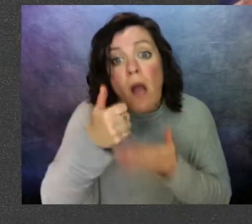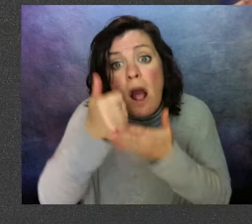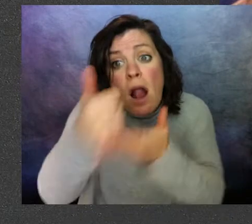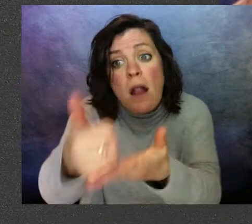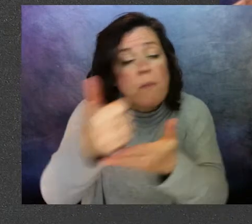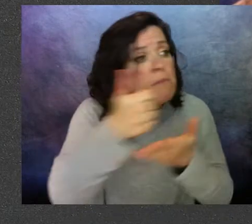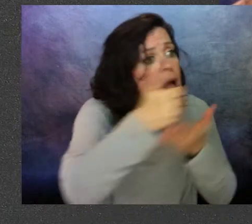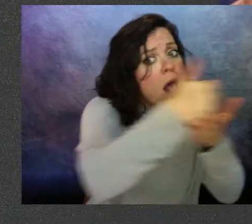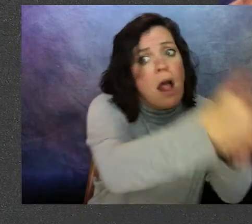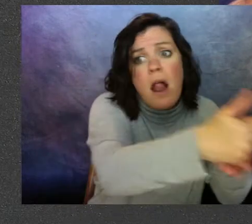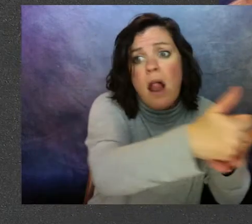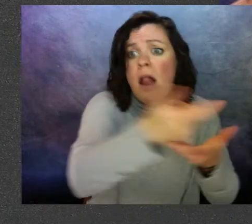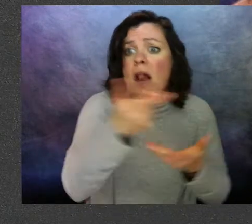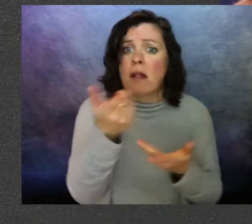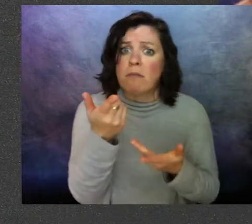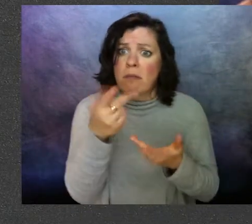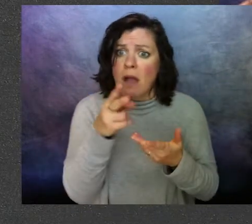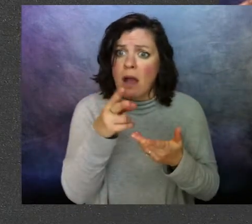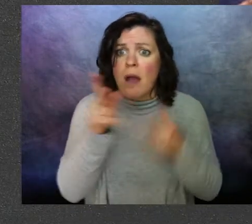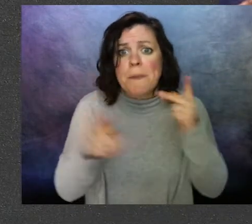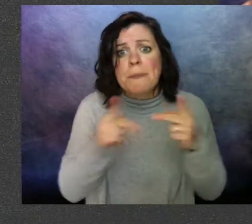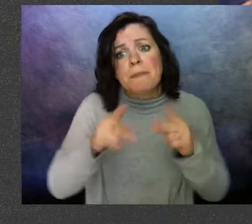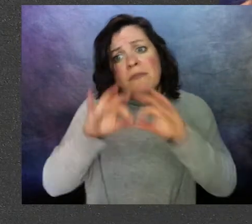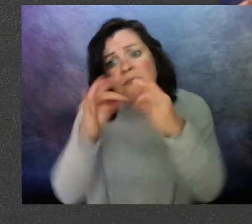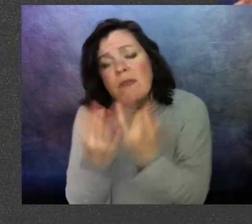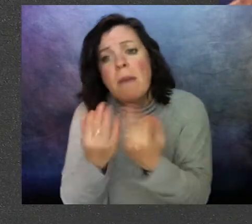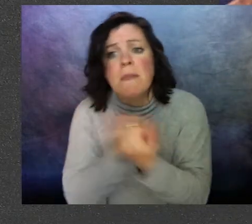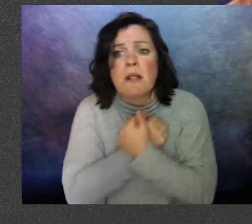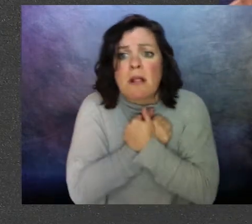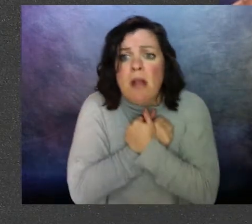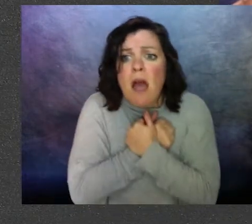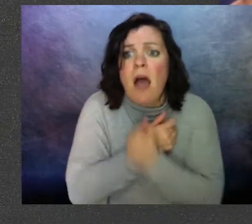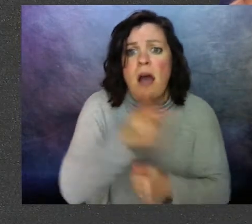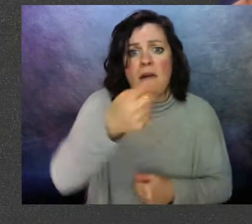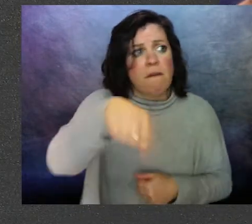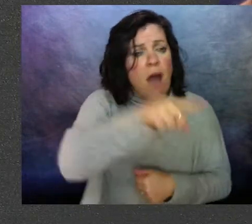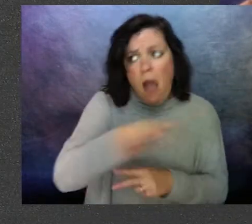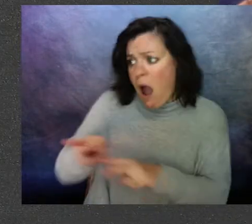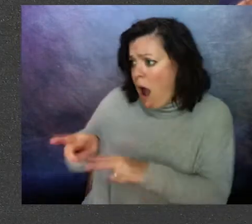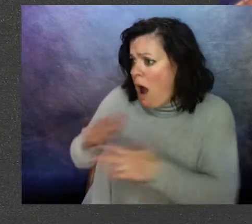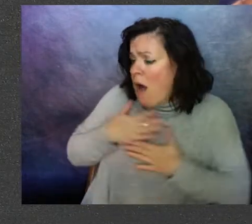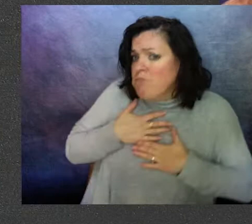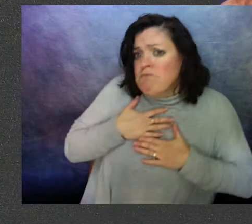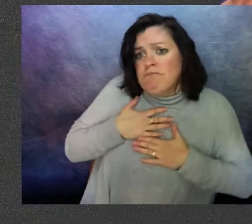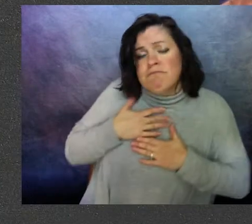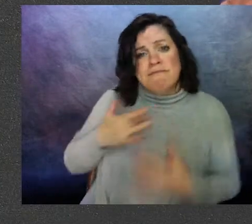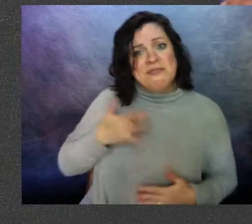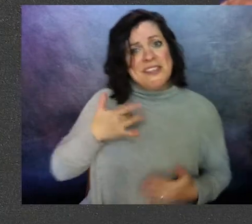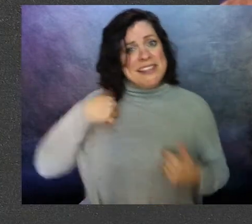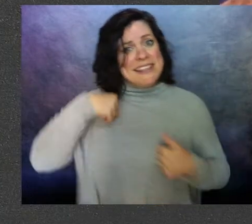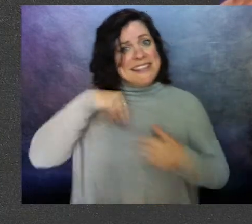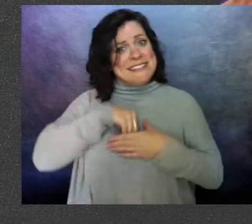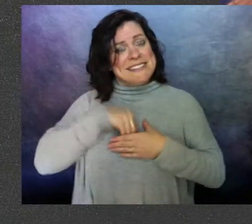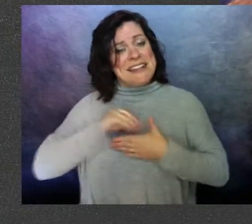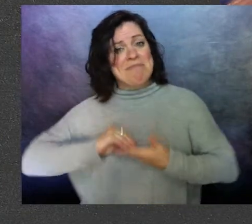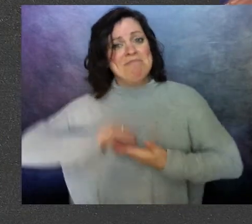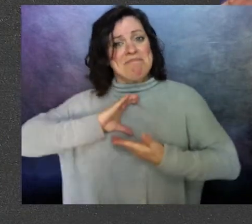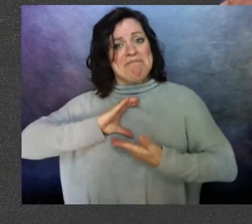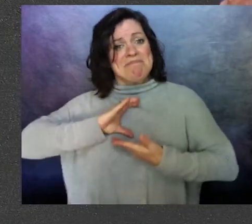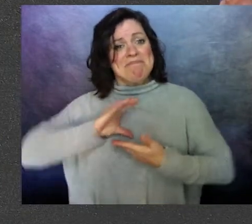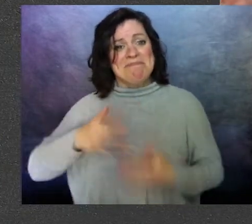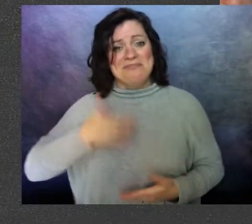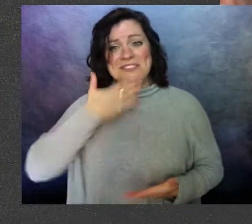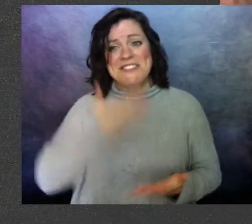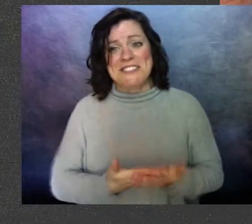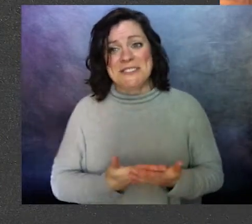that you love. It makes them feel very special, and it makes you feel good inside too. Well, all that raking made